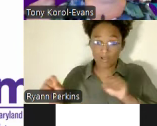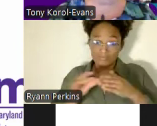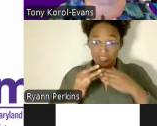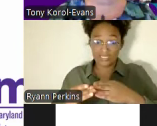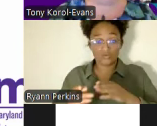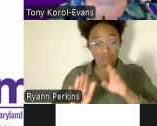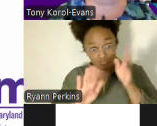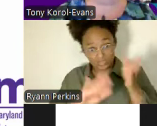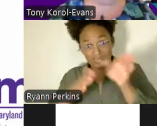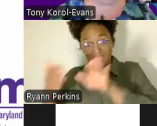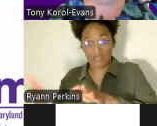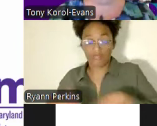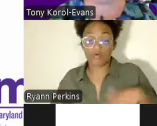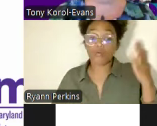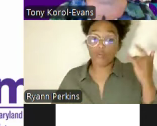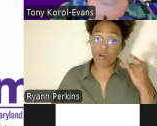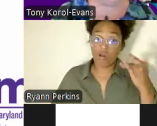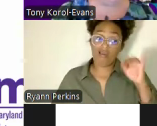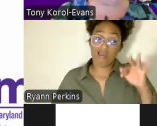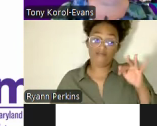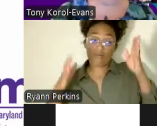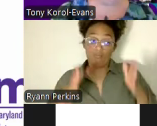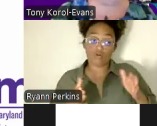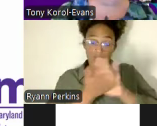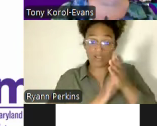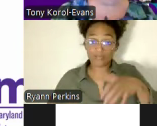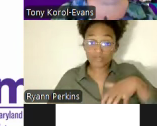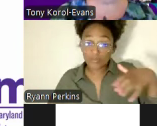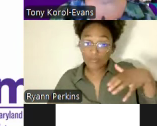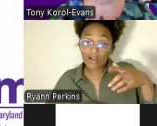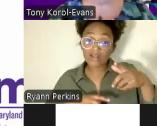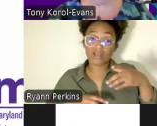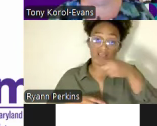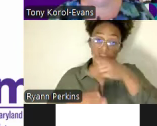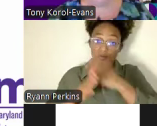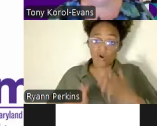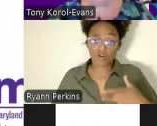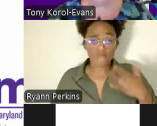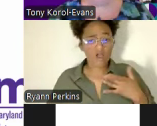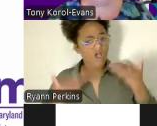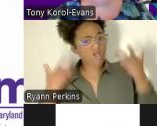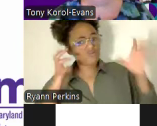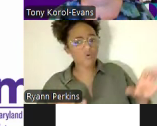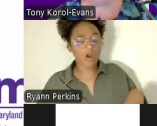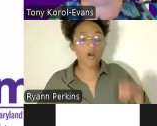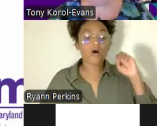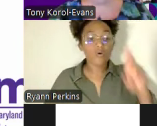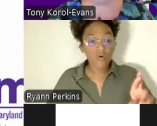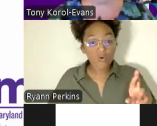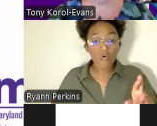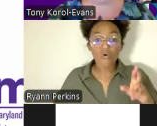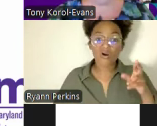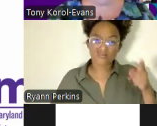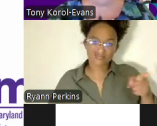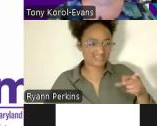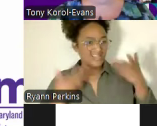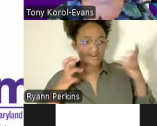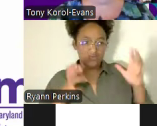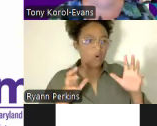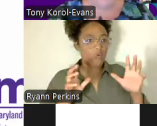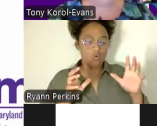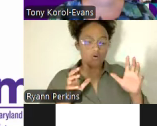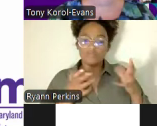the person gets pregnant when they don't want them to, or doesn't get pregnant when they do want them to, or tries to terminate a pregnancy when they don't want them to, that